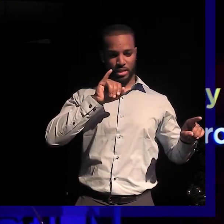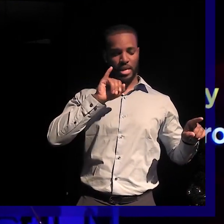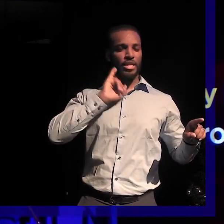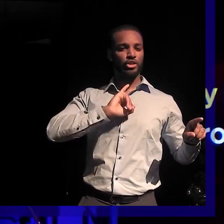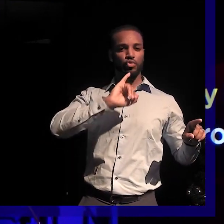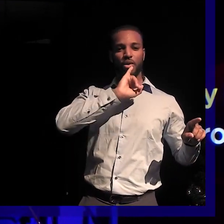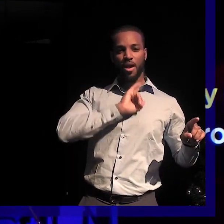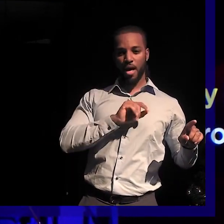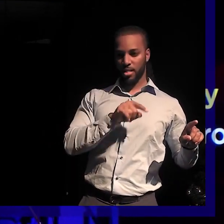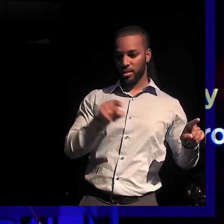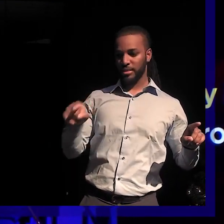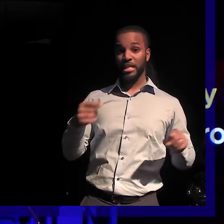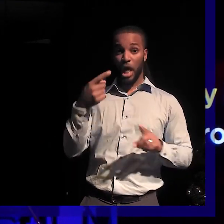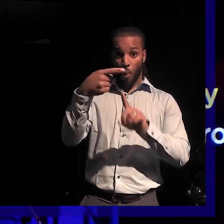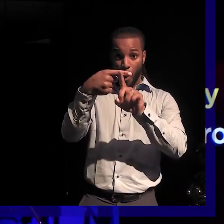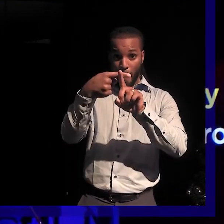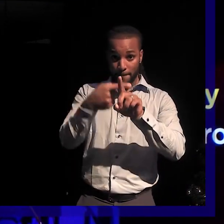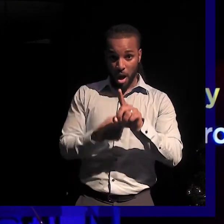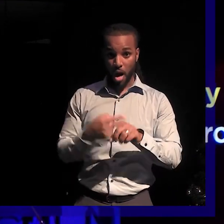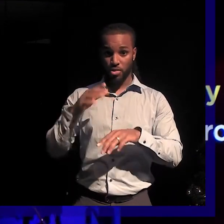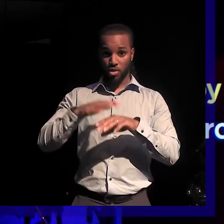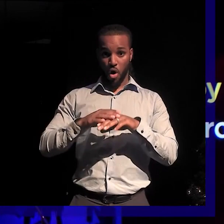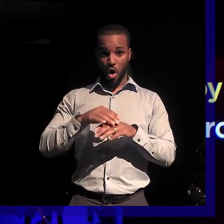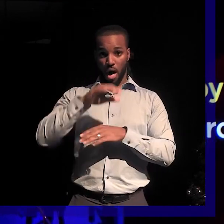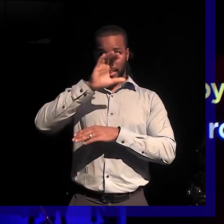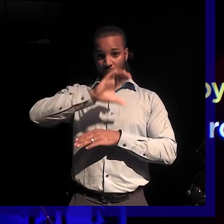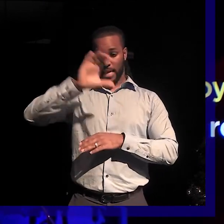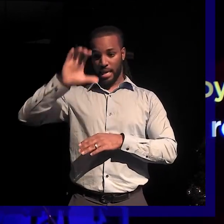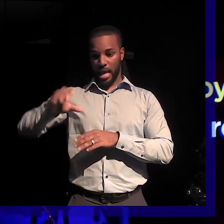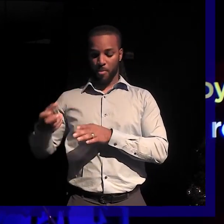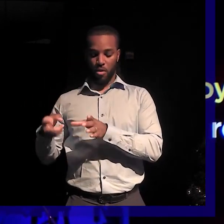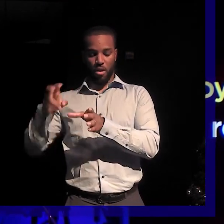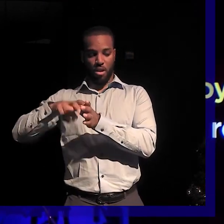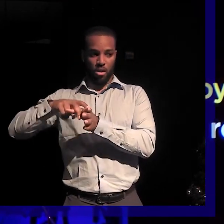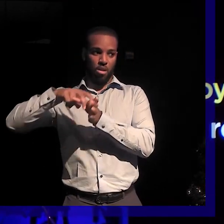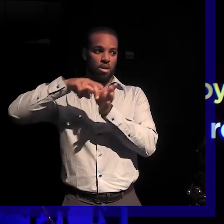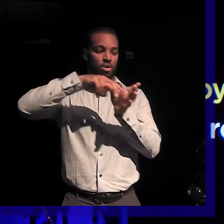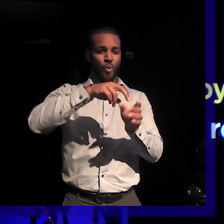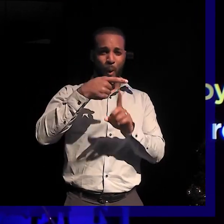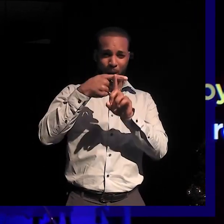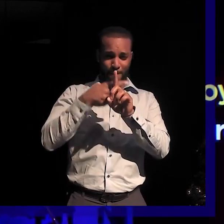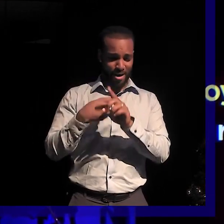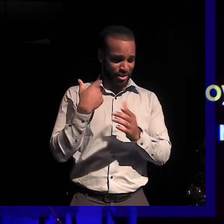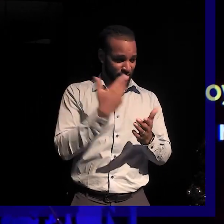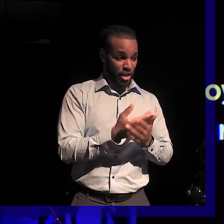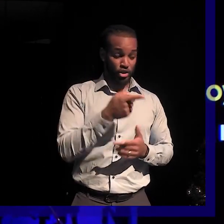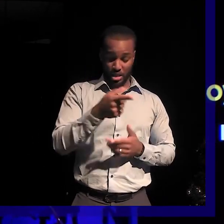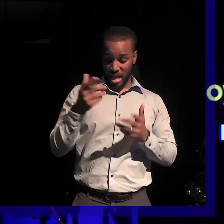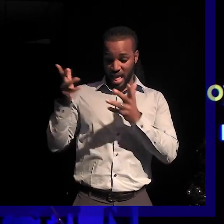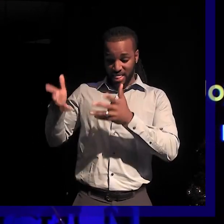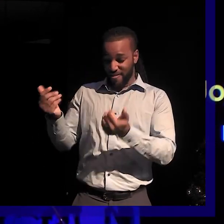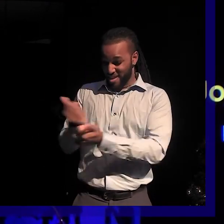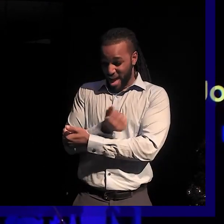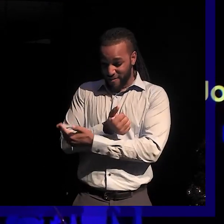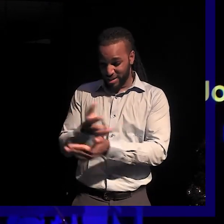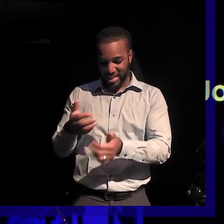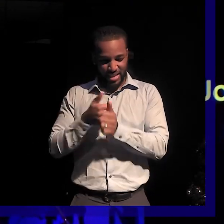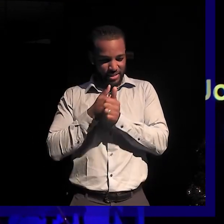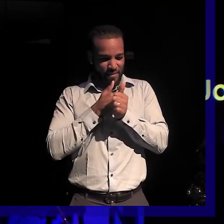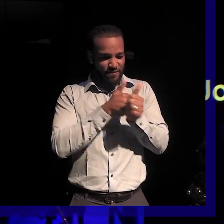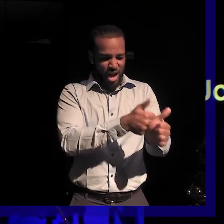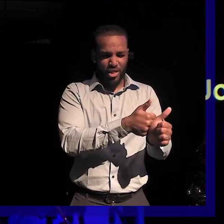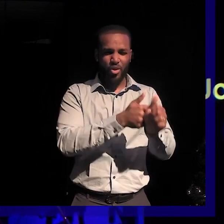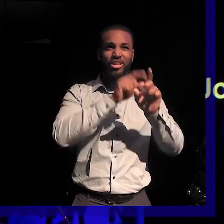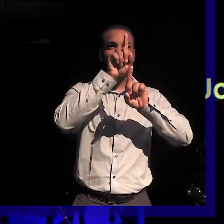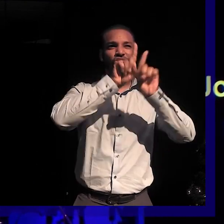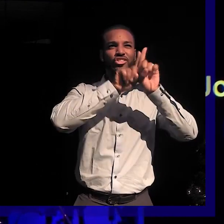a month on camel to get there. They left everything to follow a star.